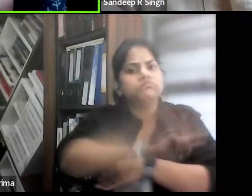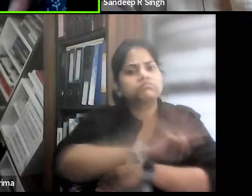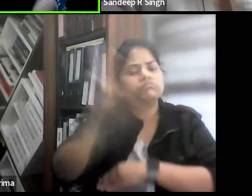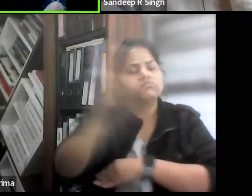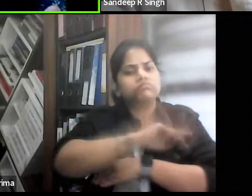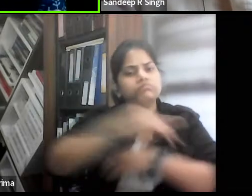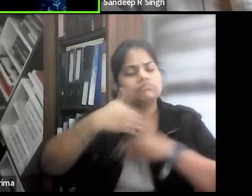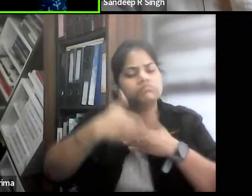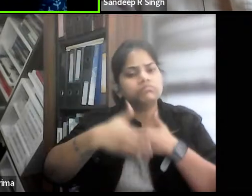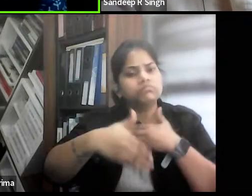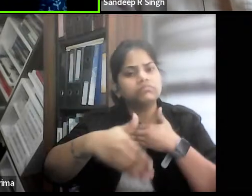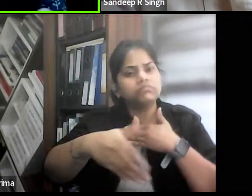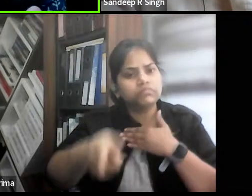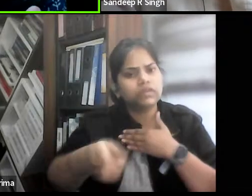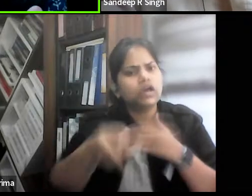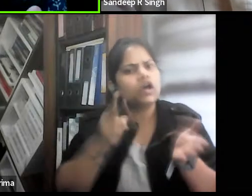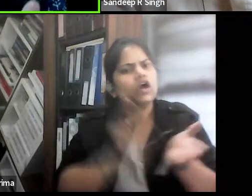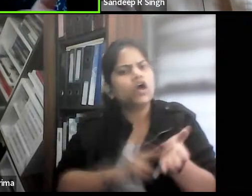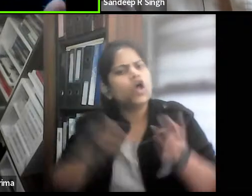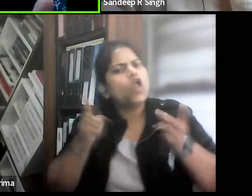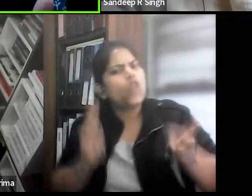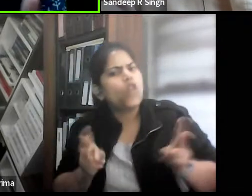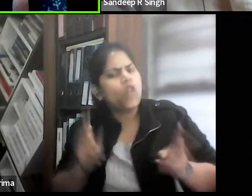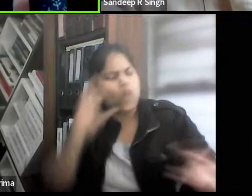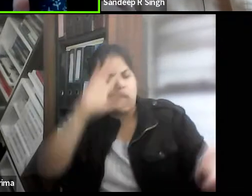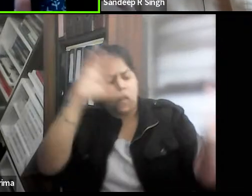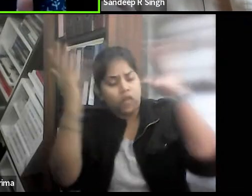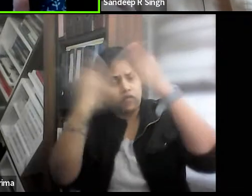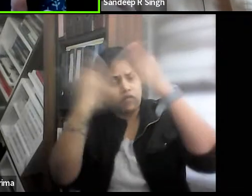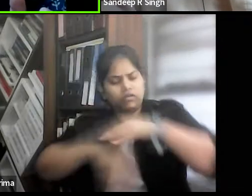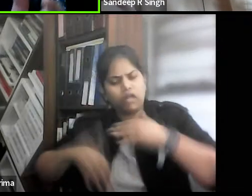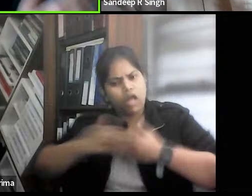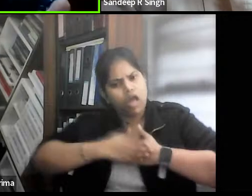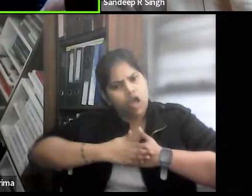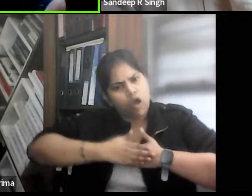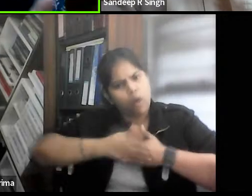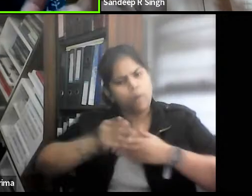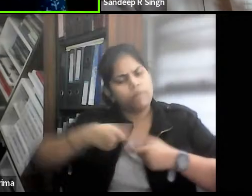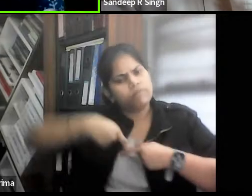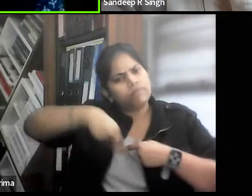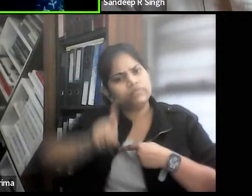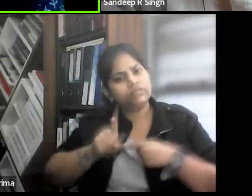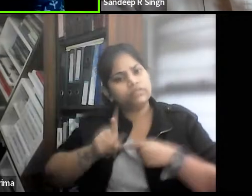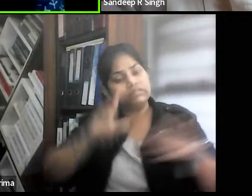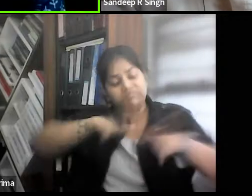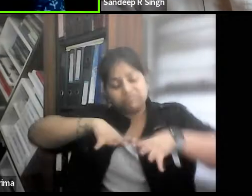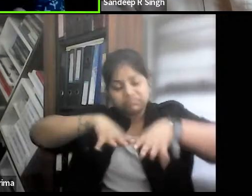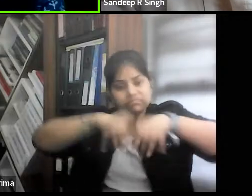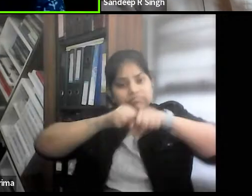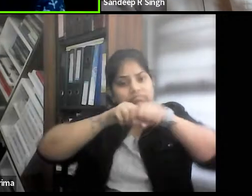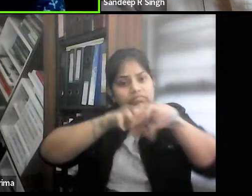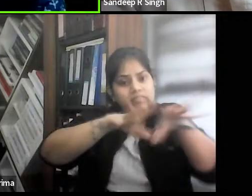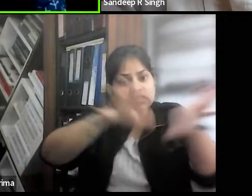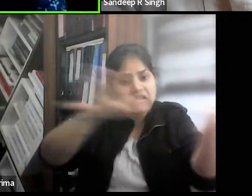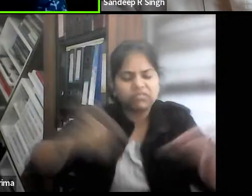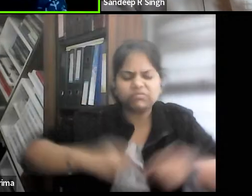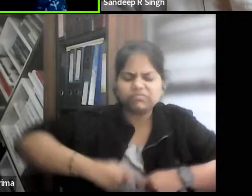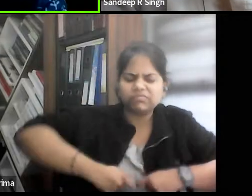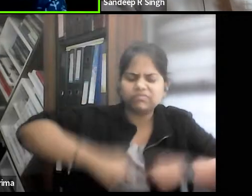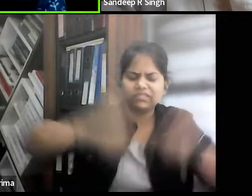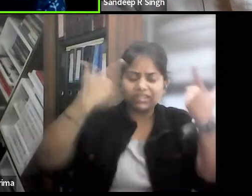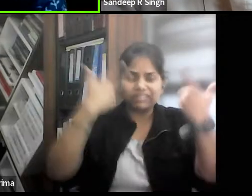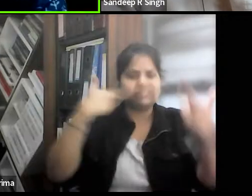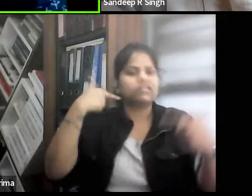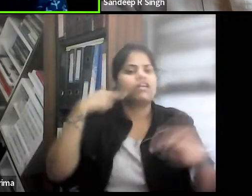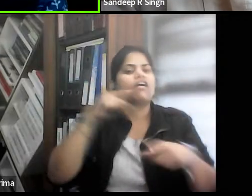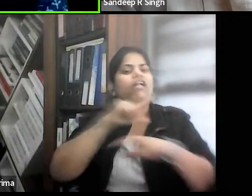the normative world will also open up, and it will become larger and richer for the inclusion of this language